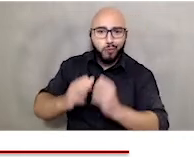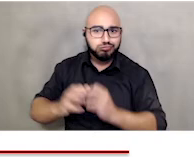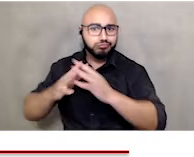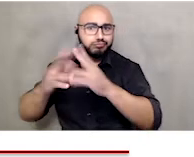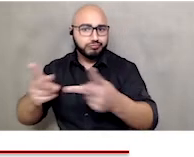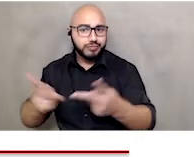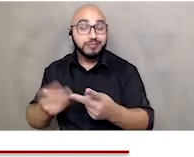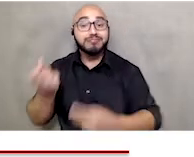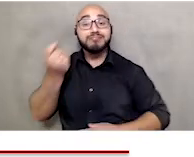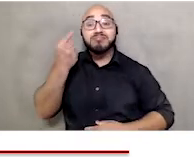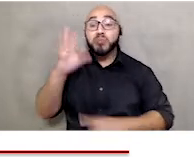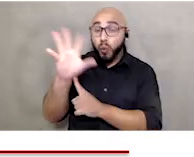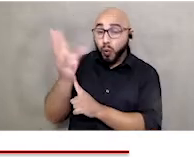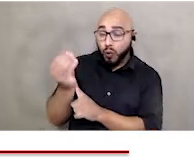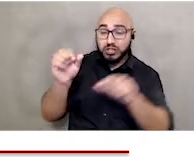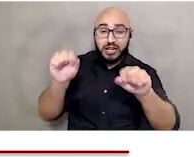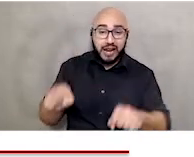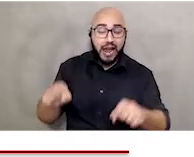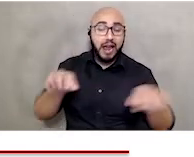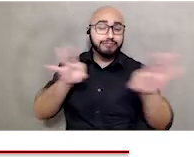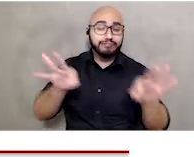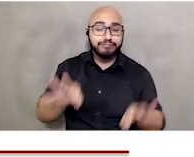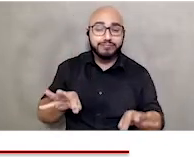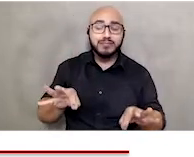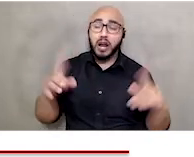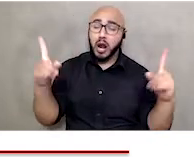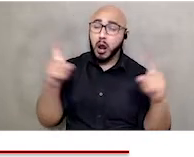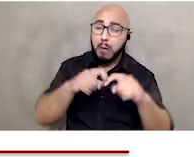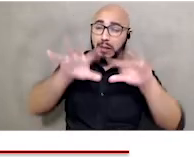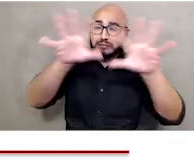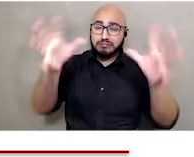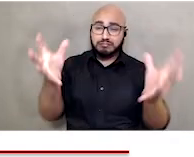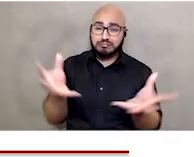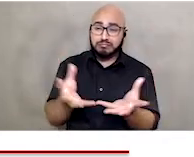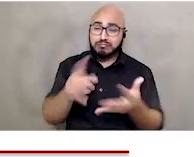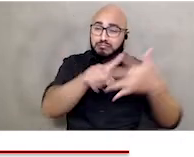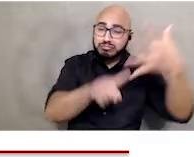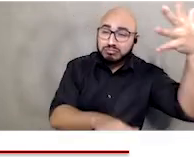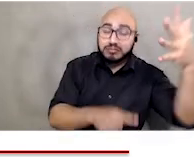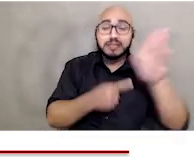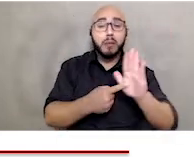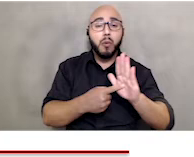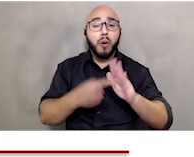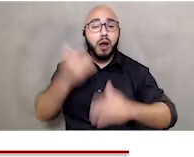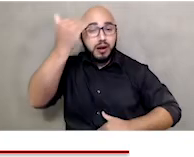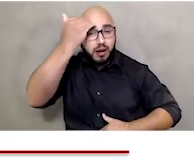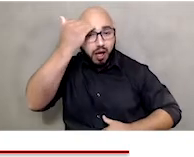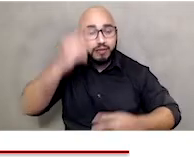Culture can also be defined as a complex whole, which includes knowledge, belief,